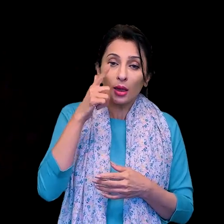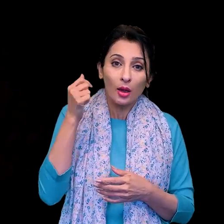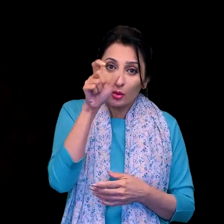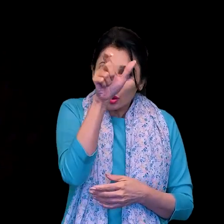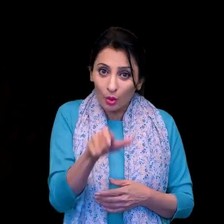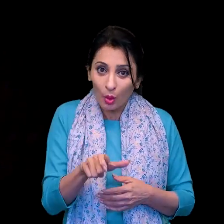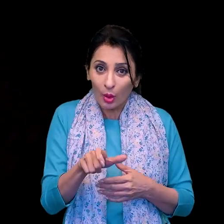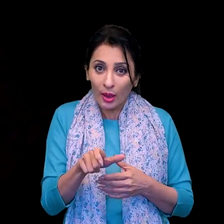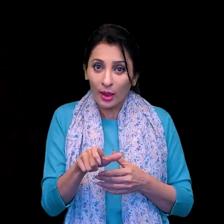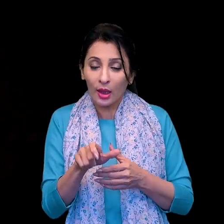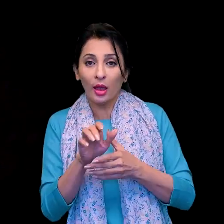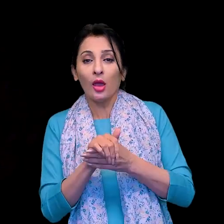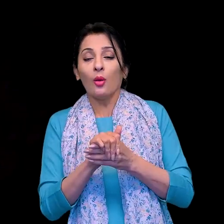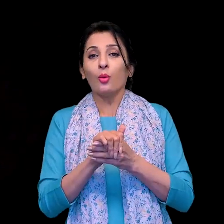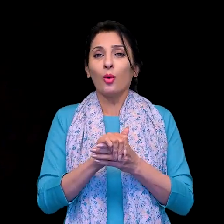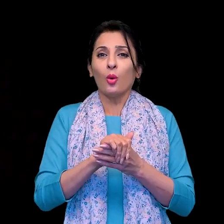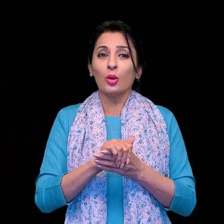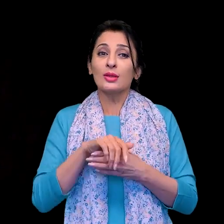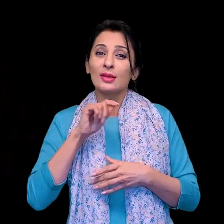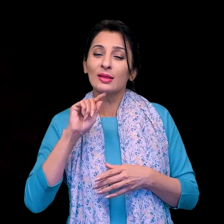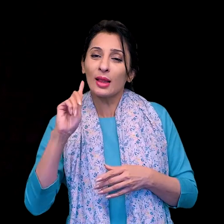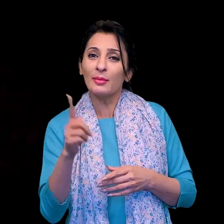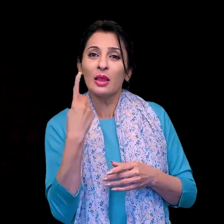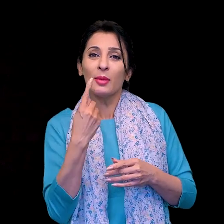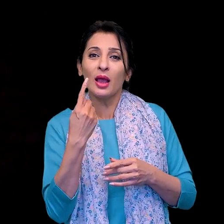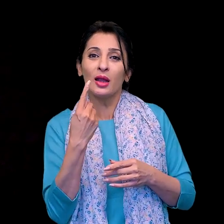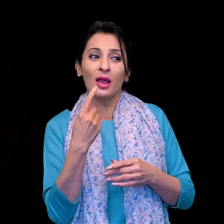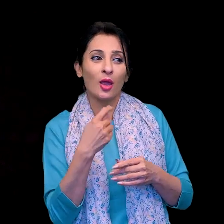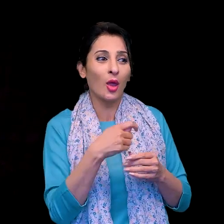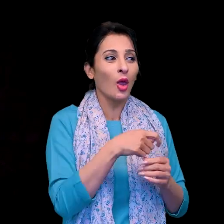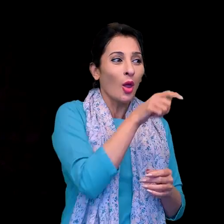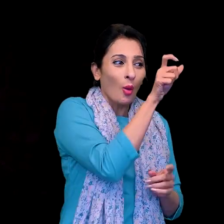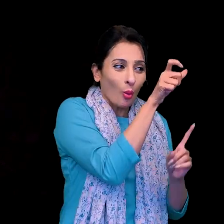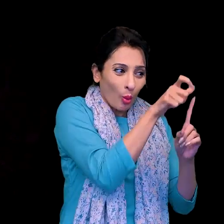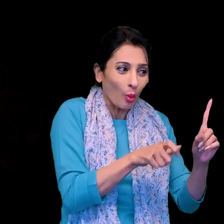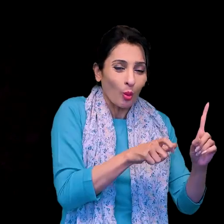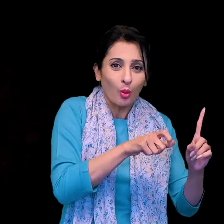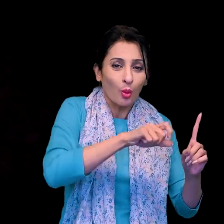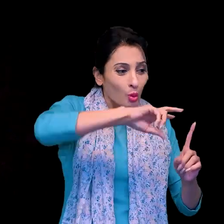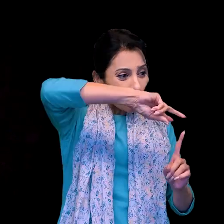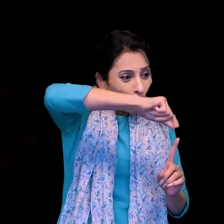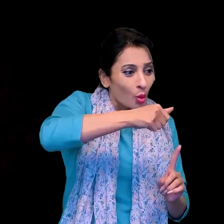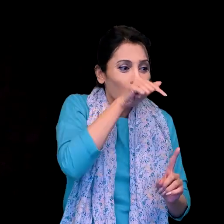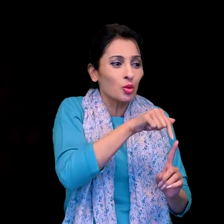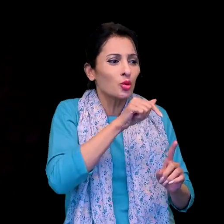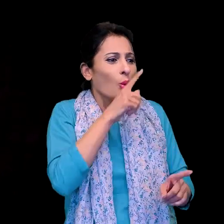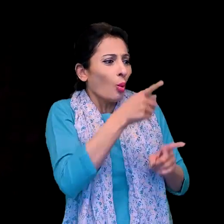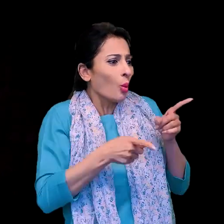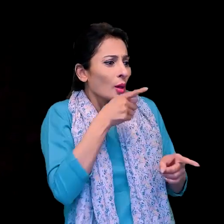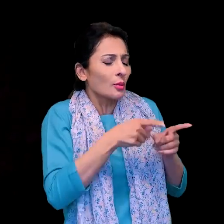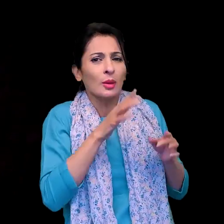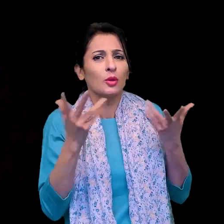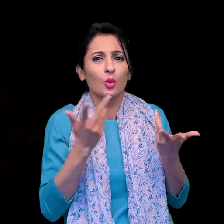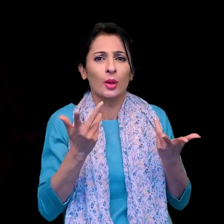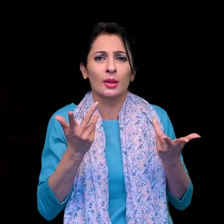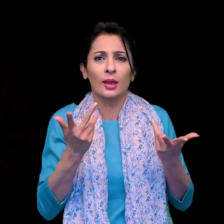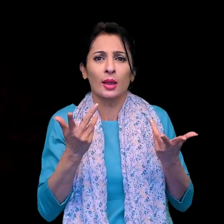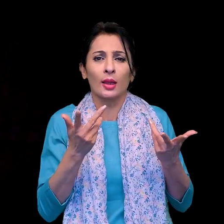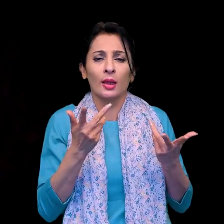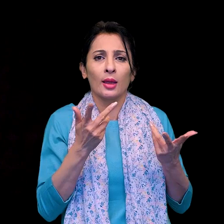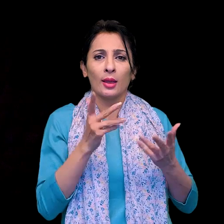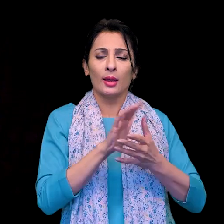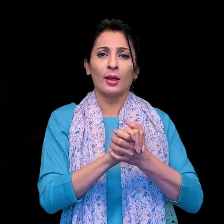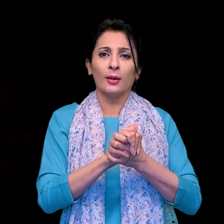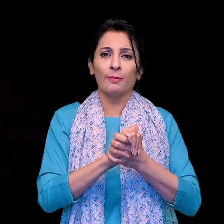that cause them to victim blame in the very first place. There is a phenomenon that's called hindsight bias, and